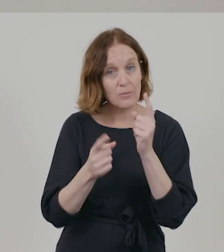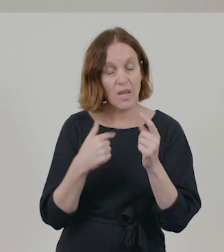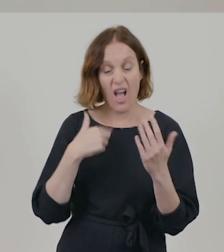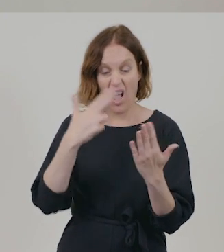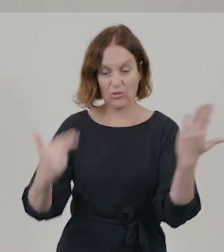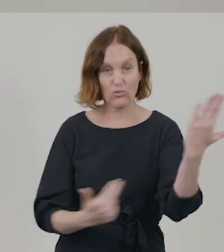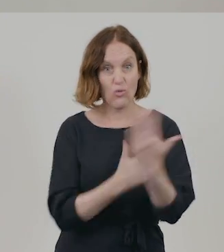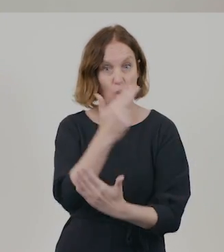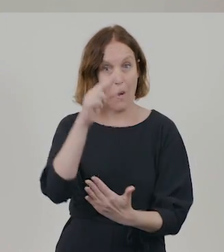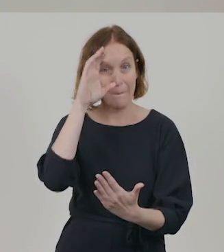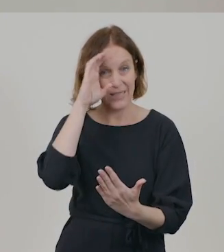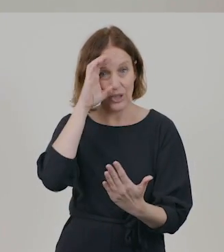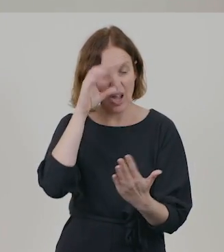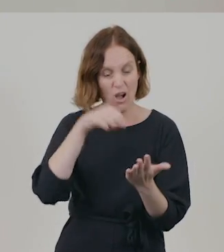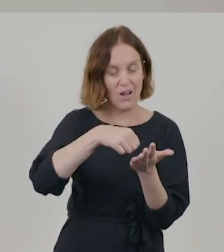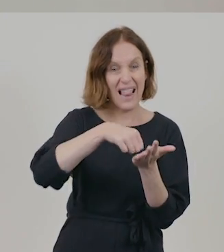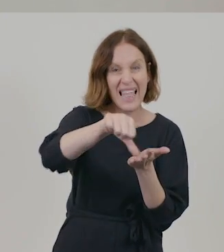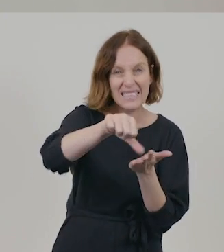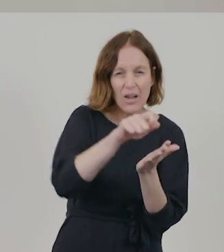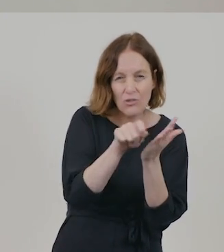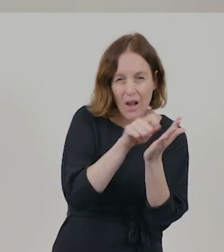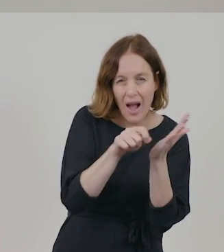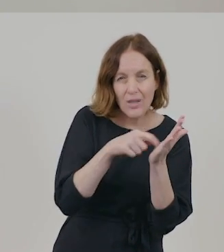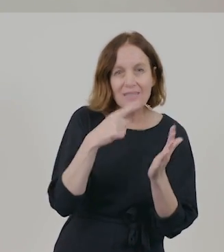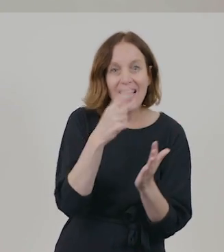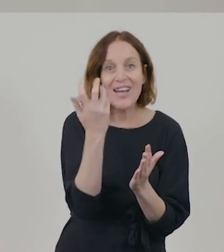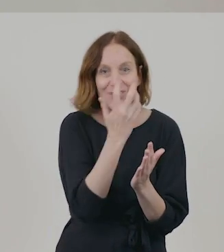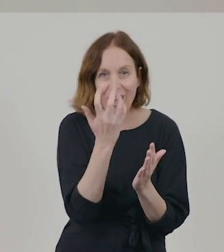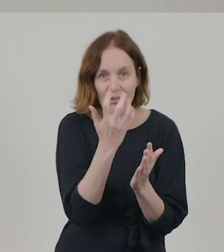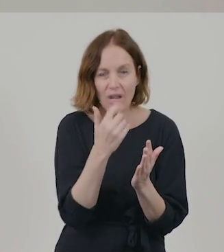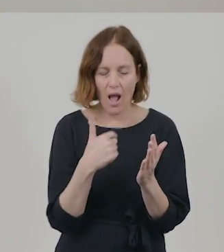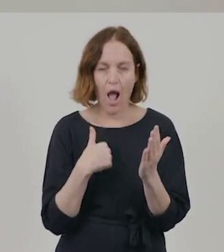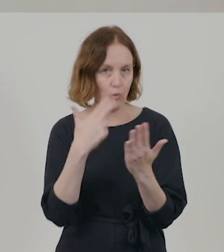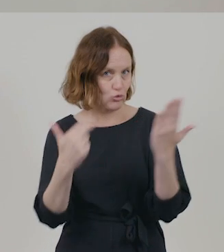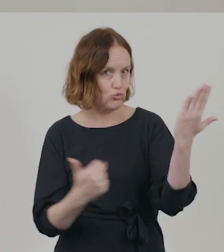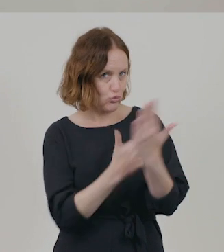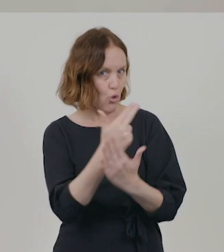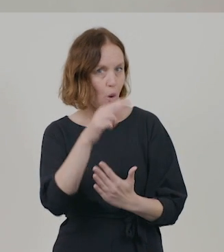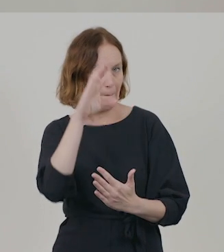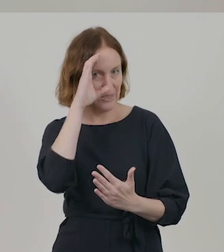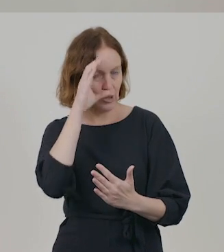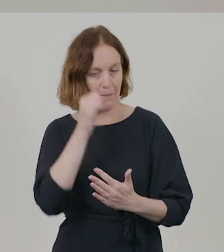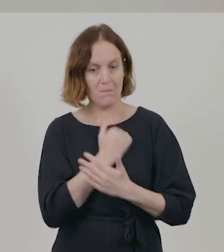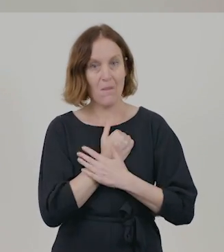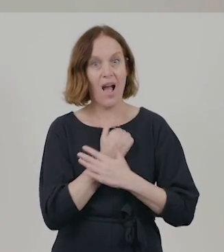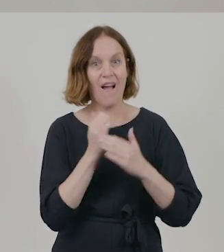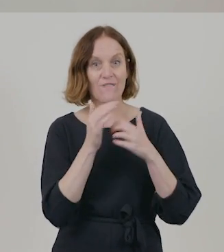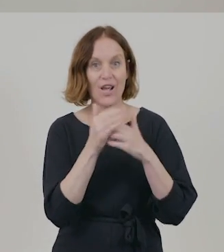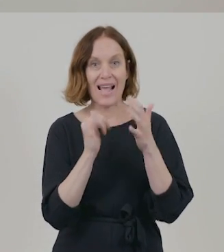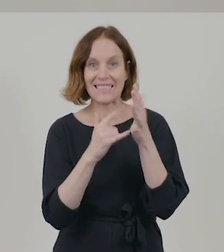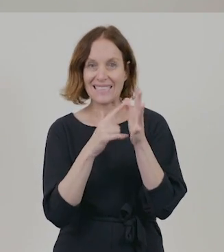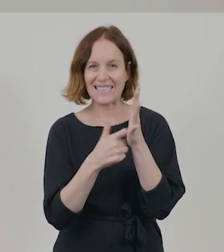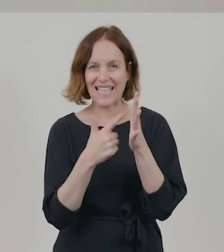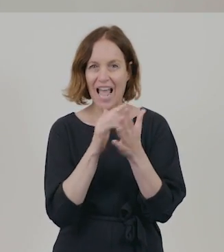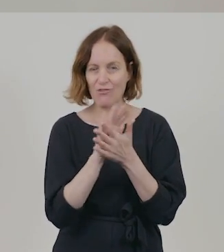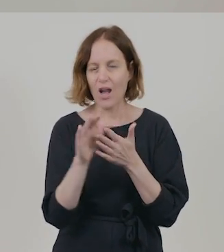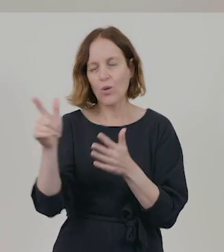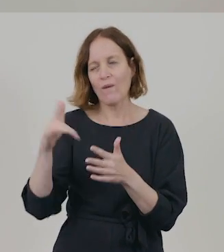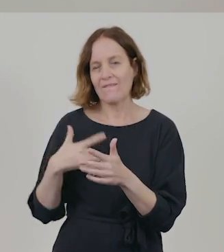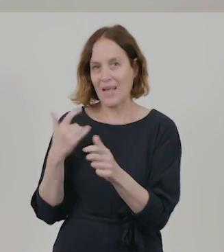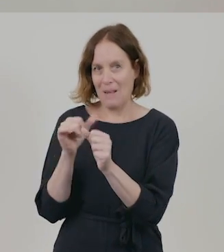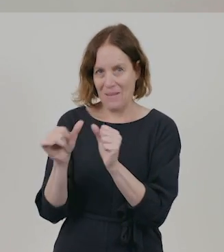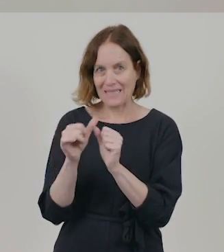make her happy again. Just like Rosie in the story, I said sorry and Sarah gave me a hug. What would you